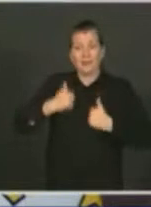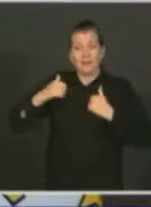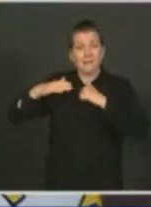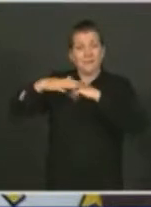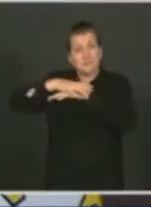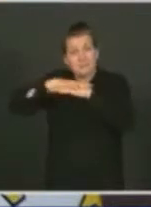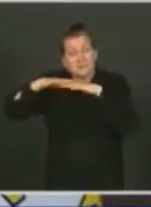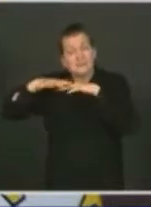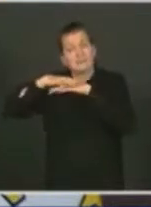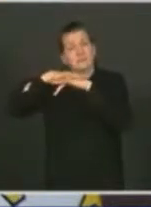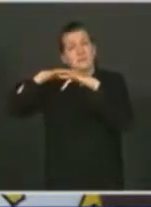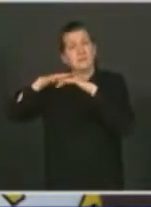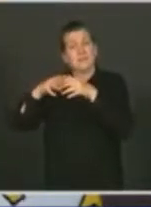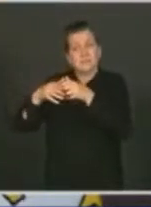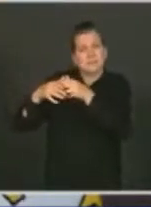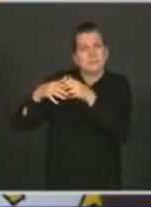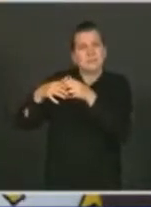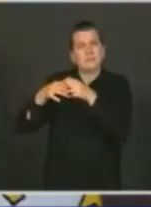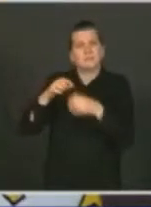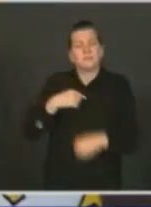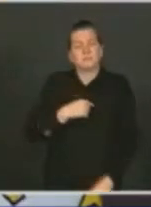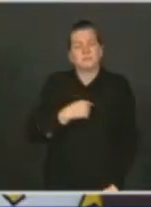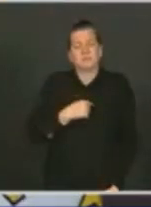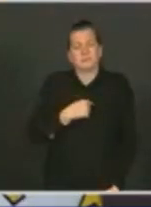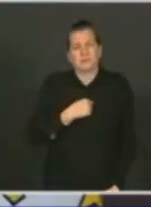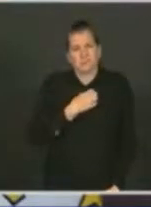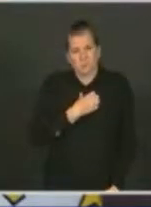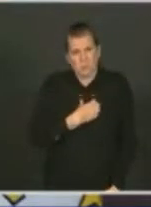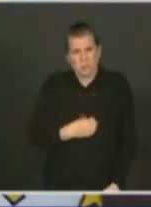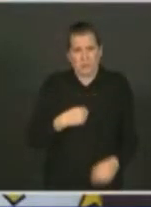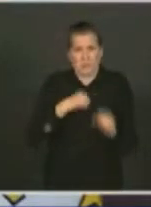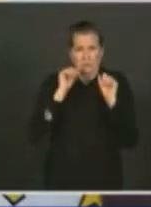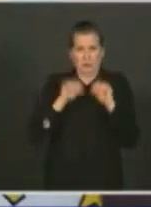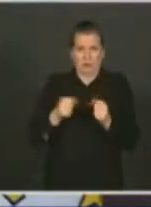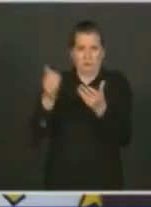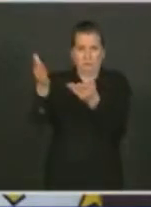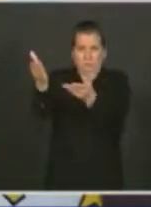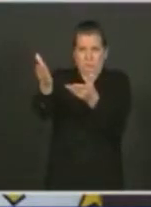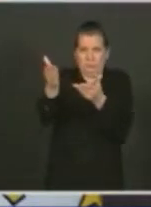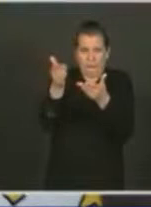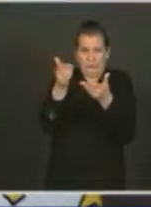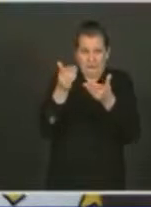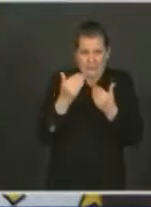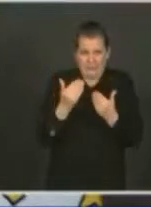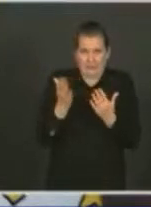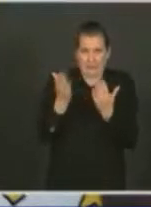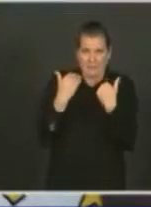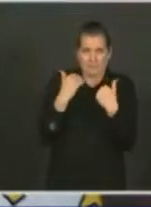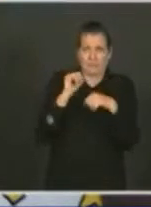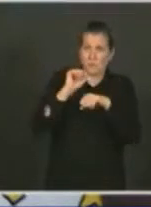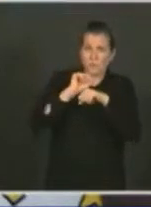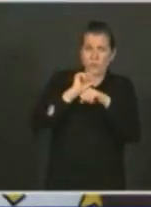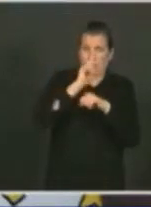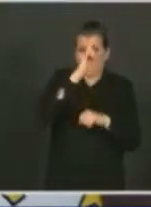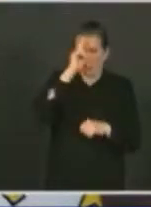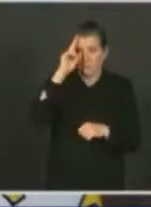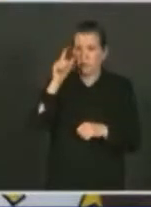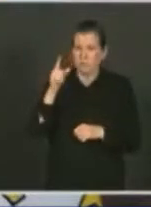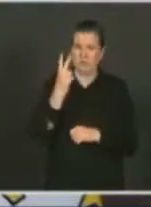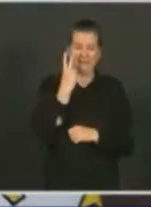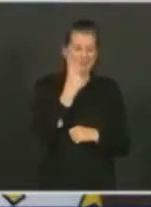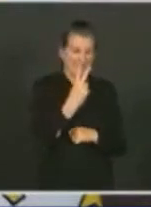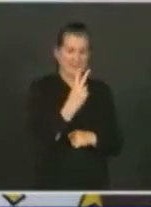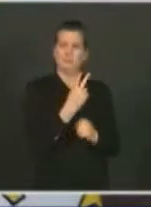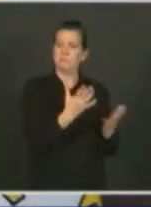my emergency department and to live it alongside us. But I can't let you because the risk is too great. And yet it's a risk